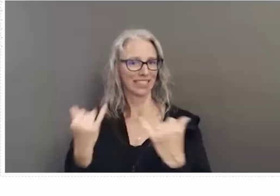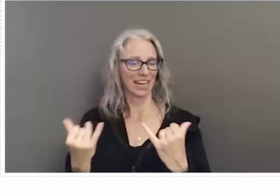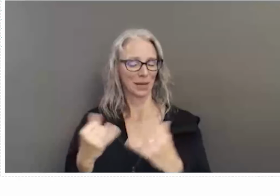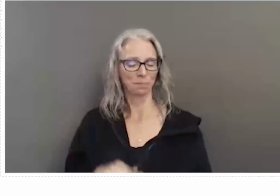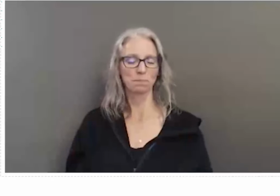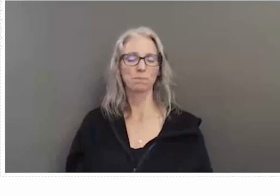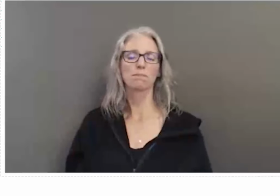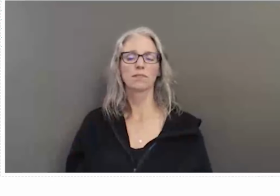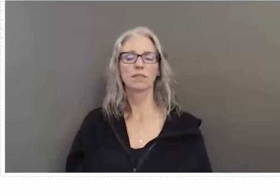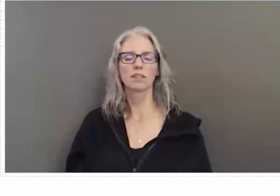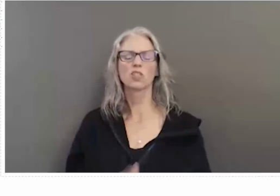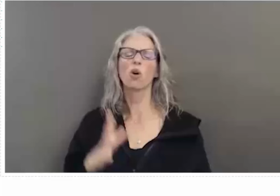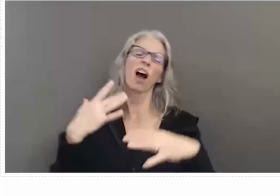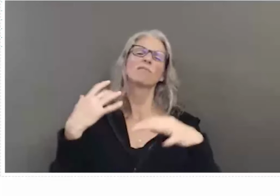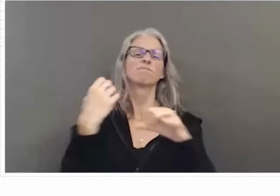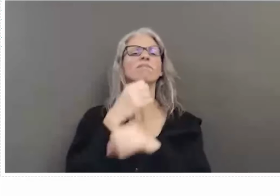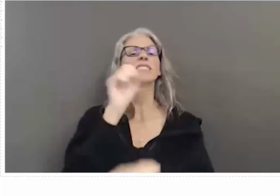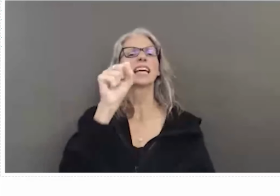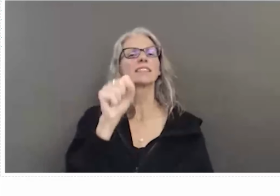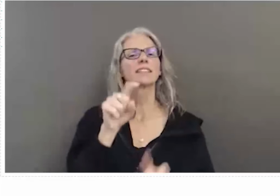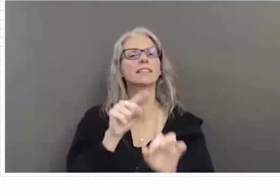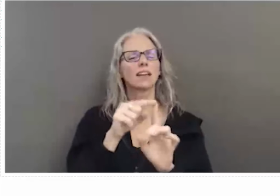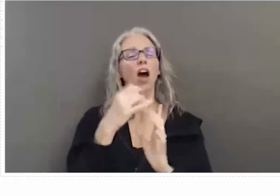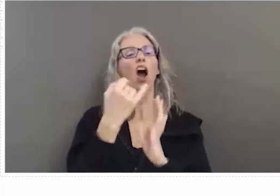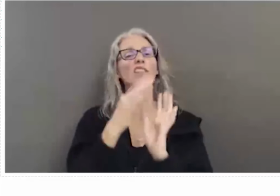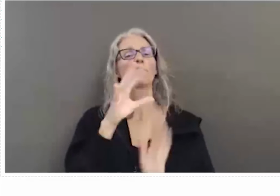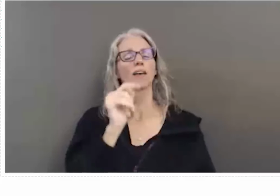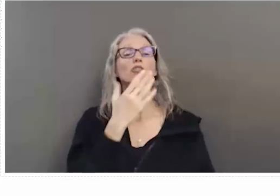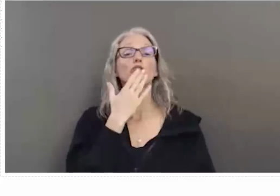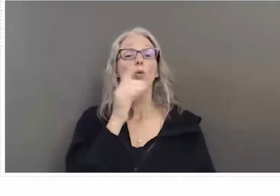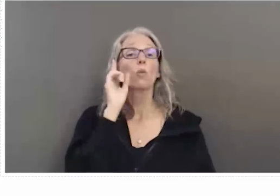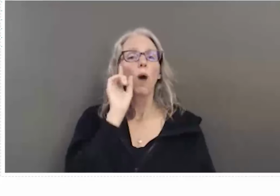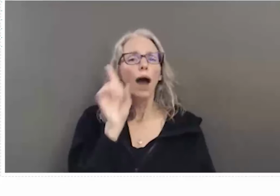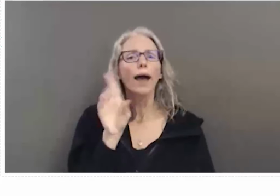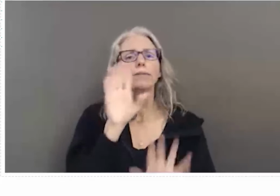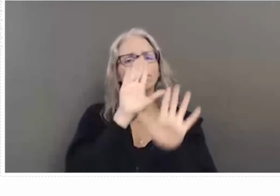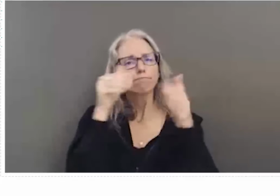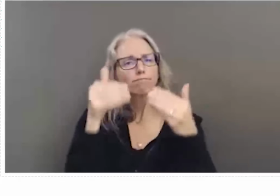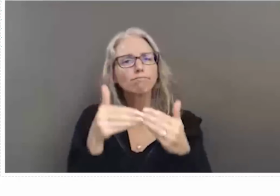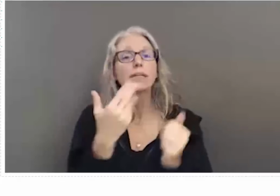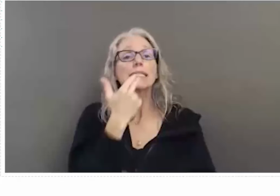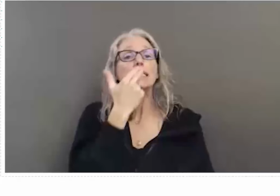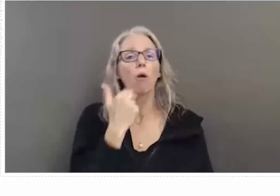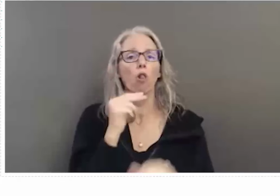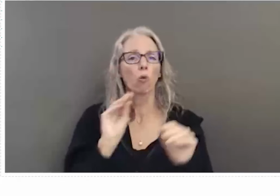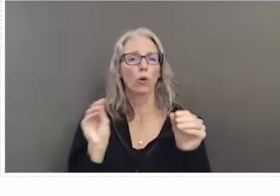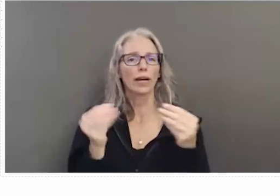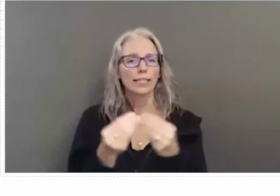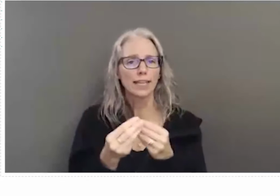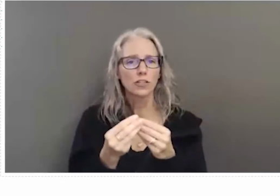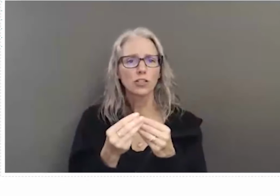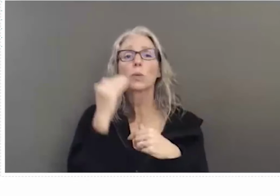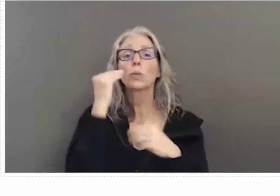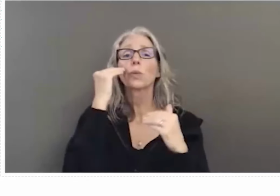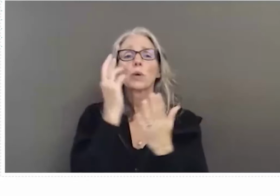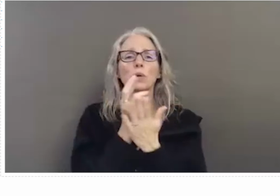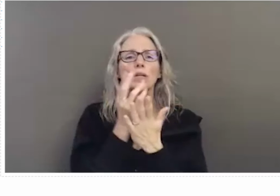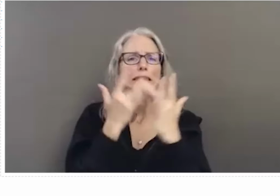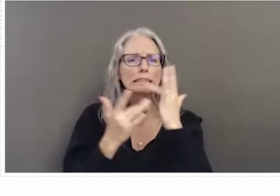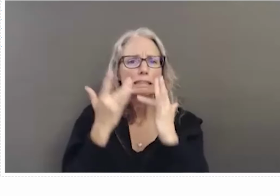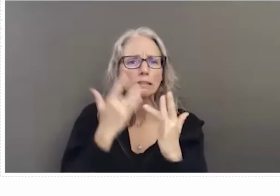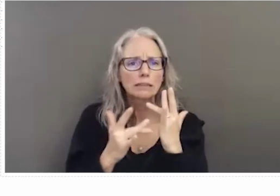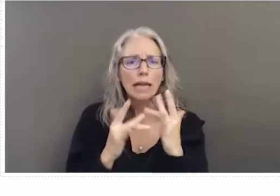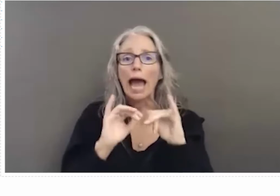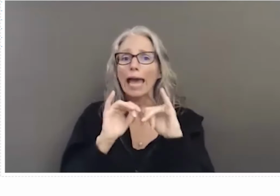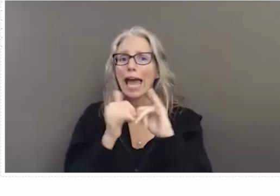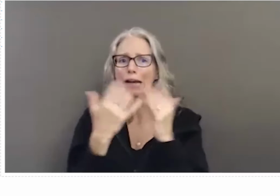specific focus on smaller organizations, how to navigate limited resources. That's been extremely helpful to us.